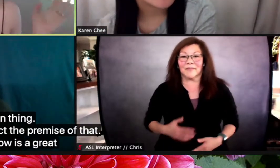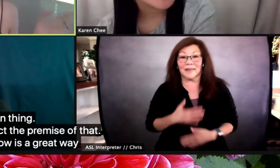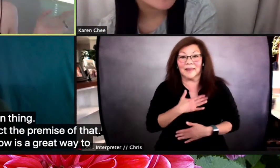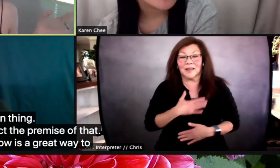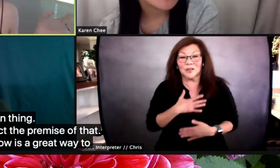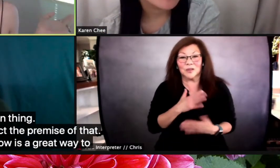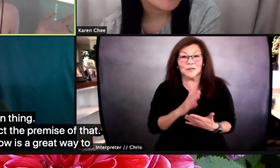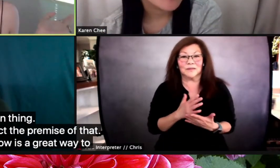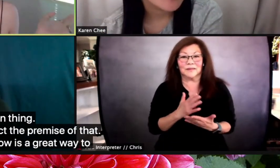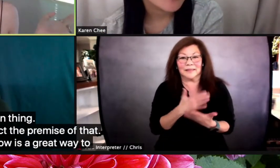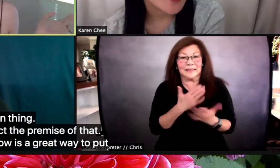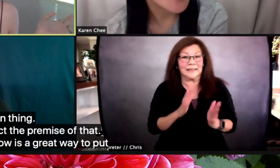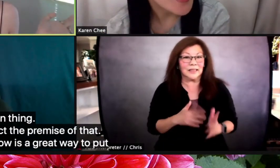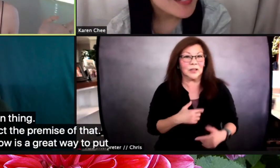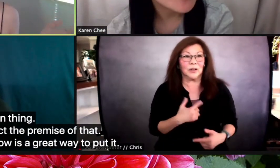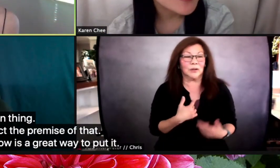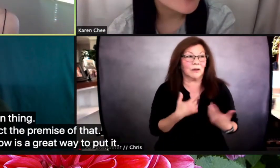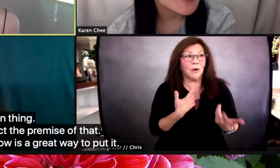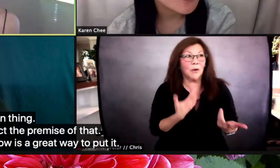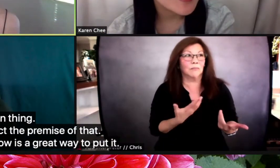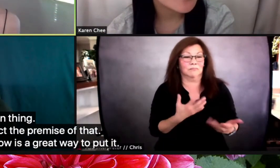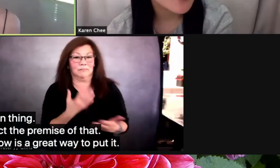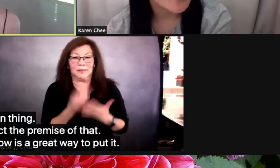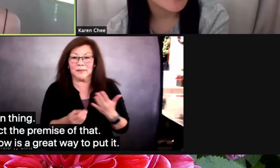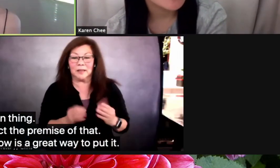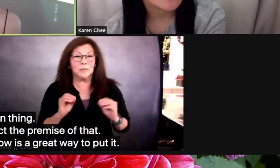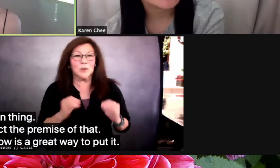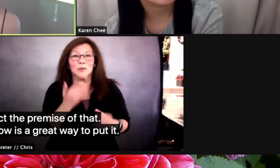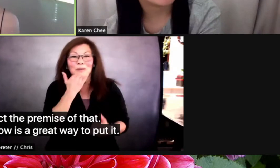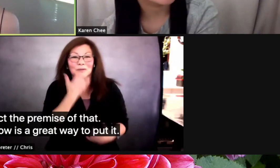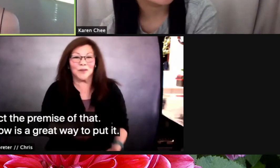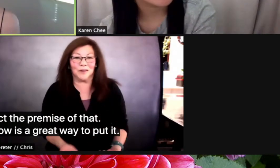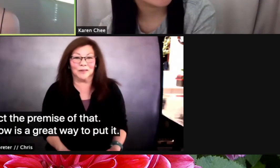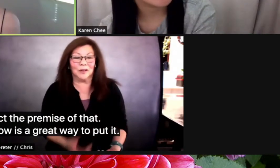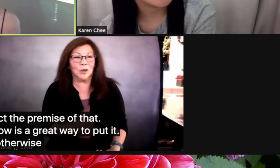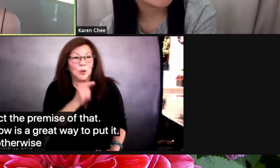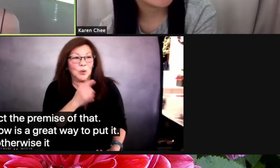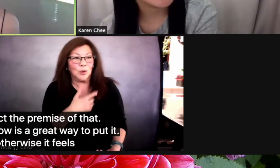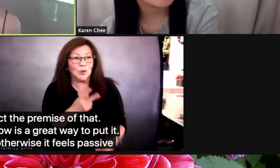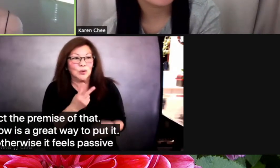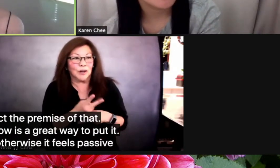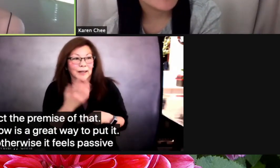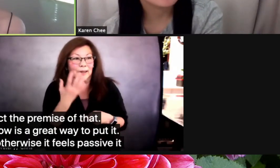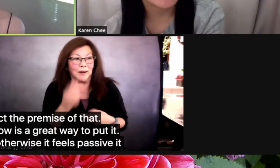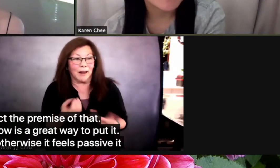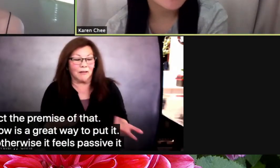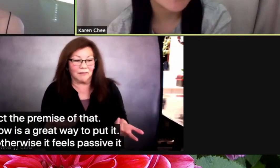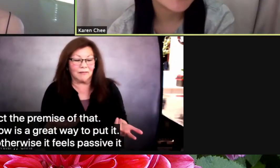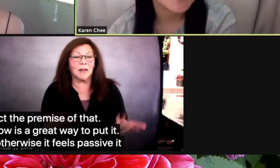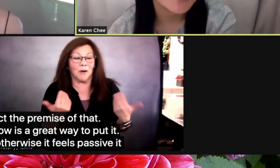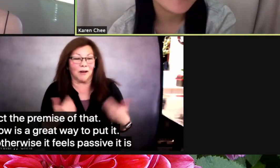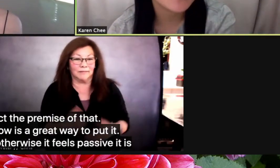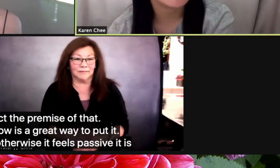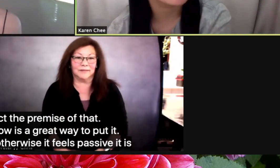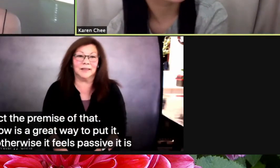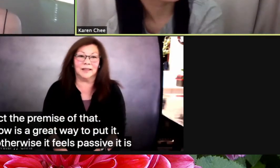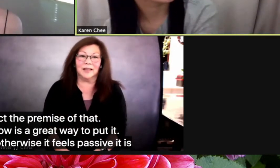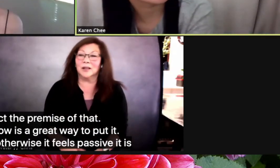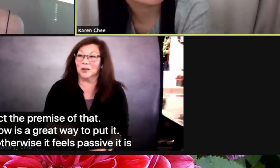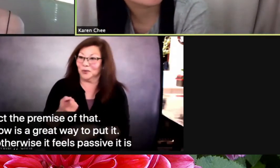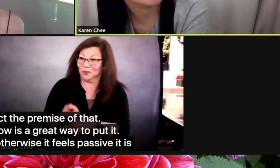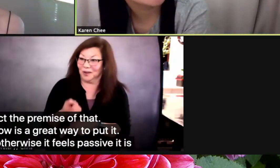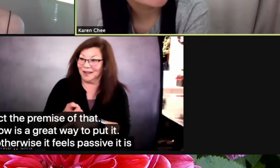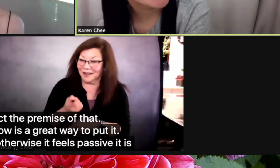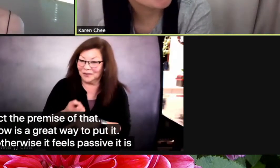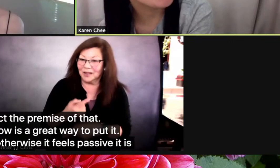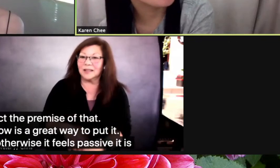It's like, oh, it's missing, it's nobody's fault. When it's like, wait, who tried to keep it out? Like, come on. Right. It was, yeah,